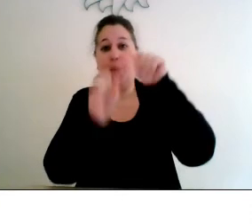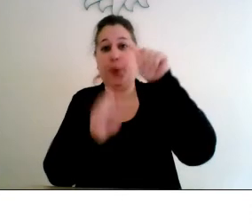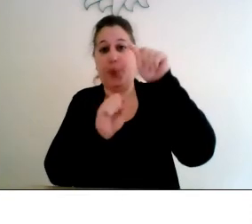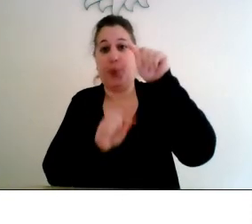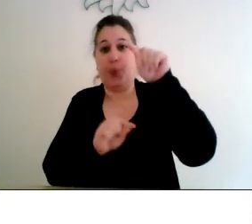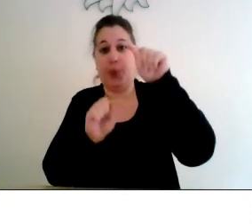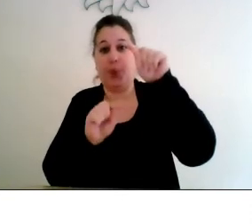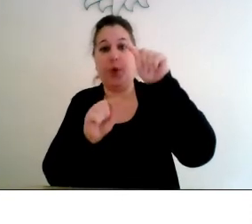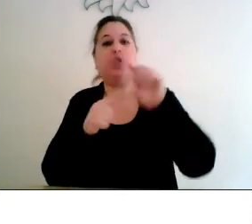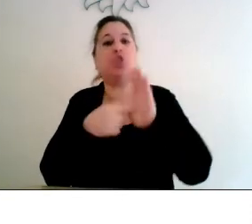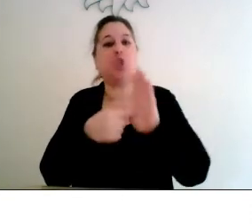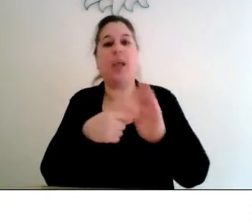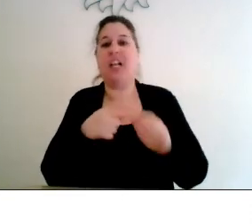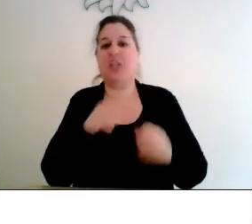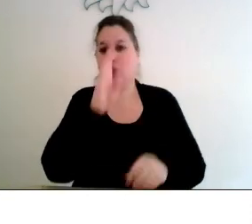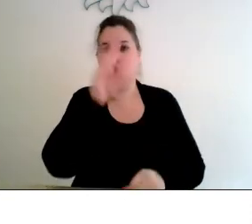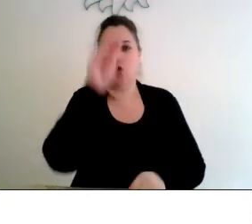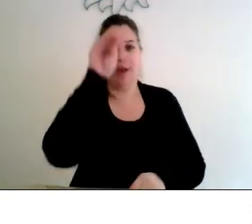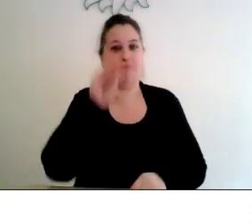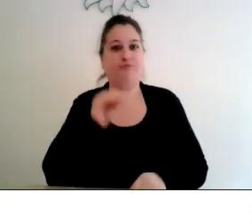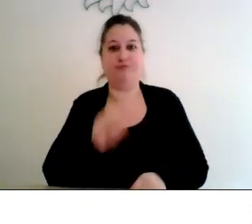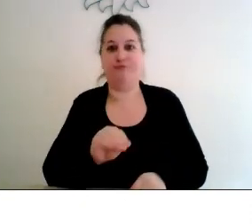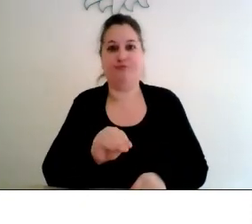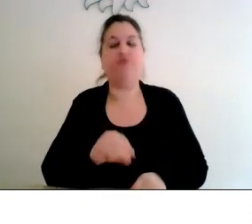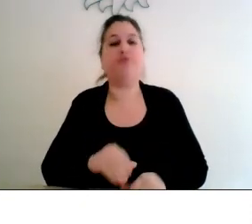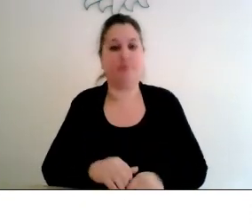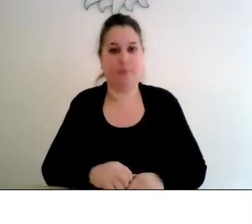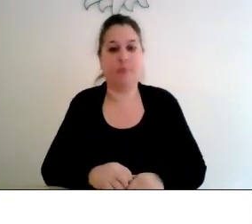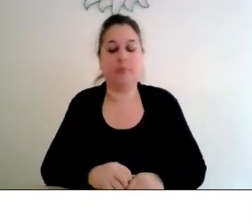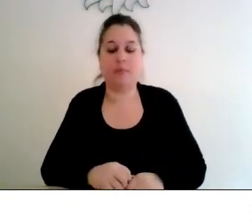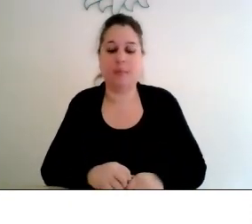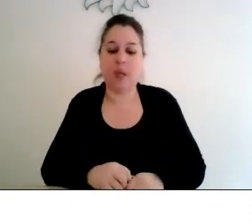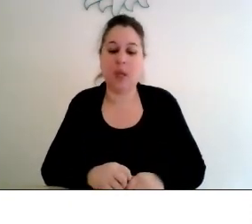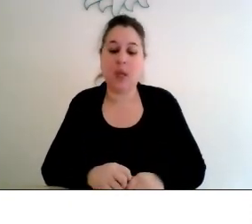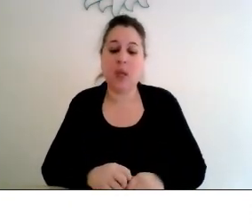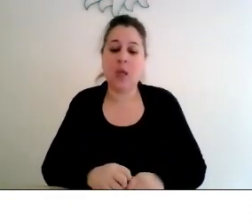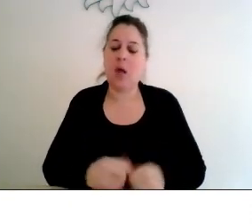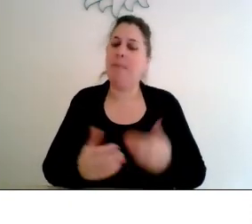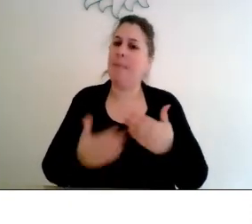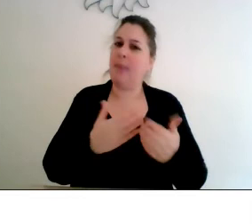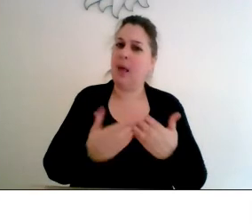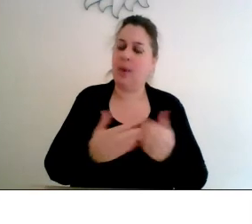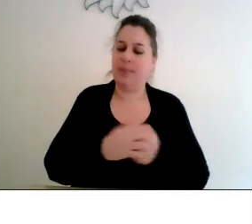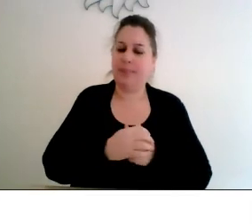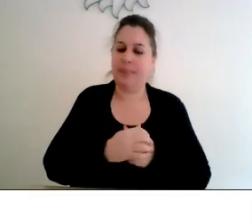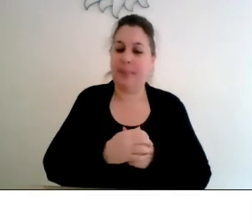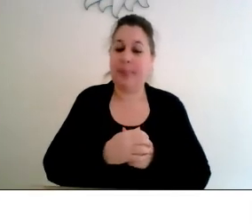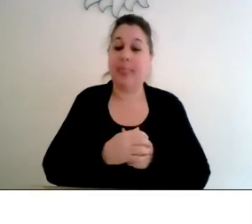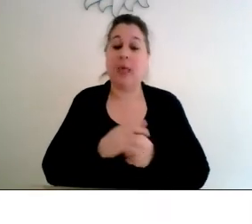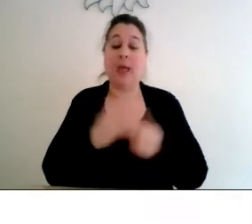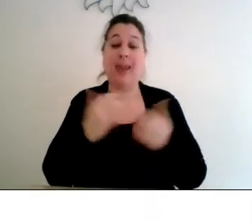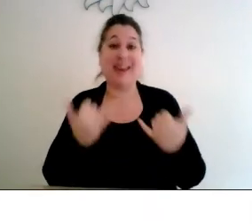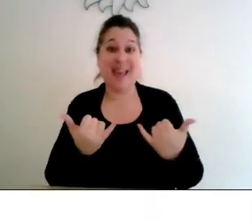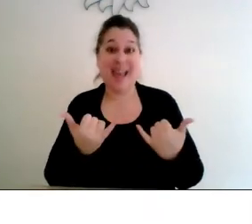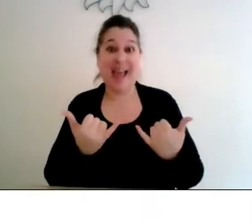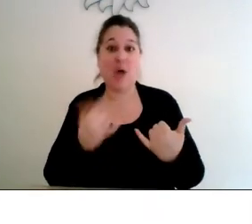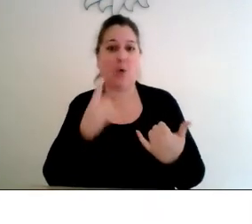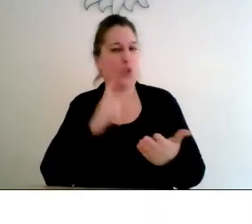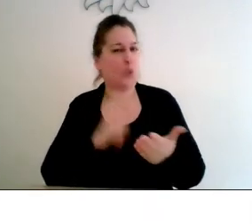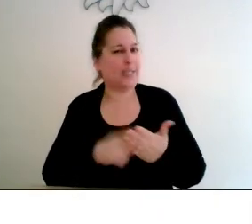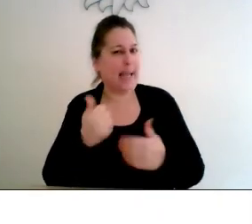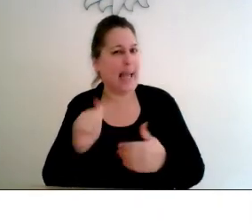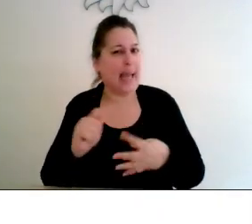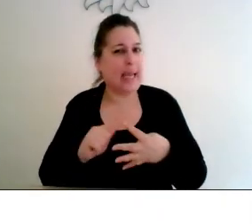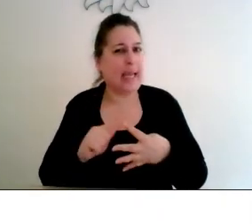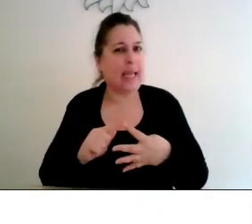16. So let's start back at the top. Do we see any exponents? Do we see any parentheses? Nope.